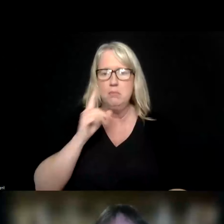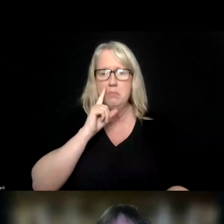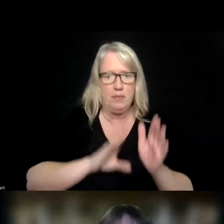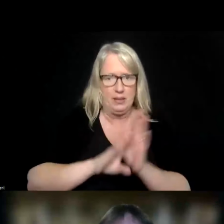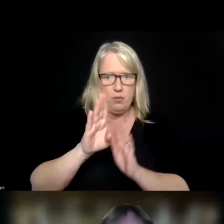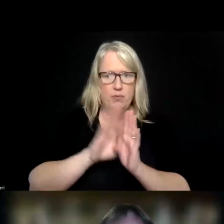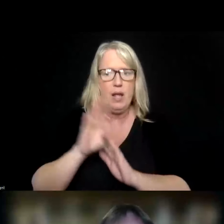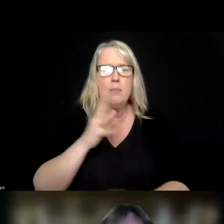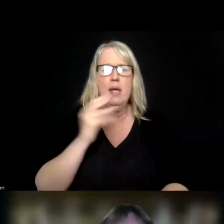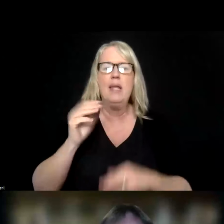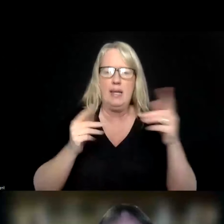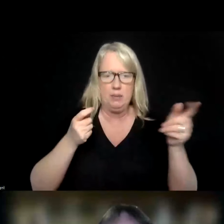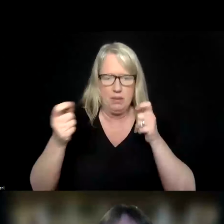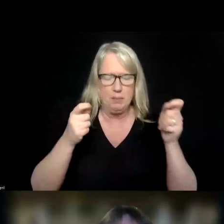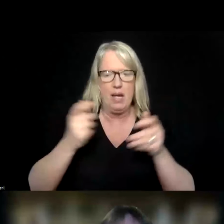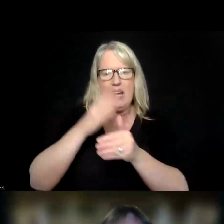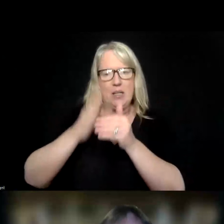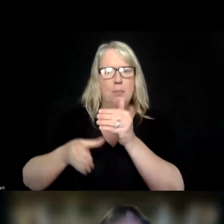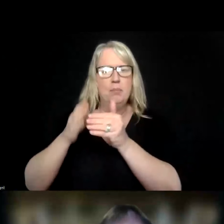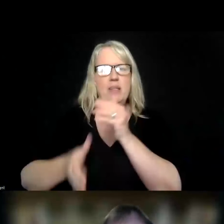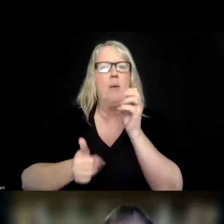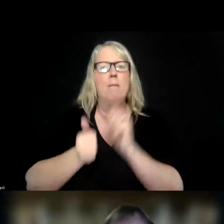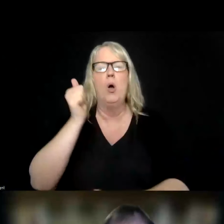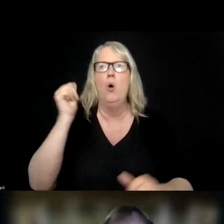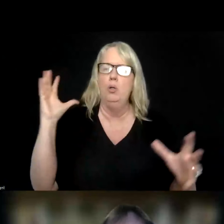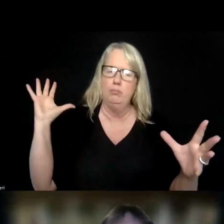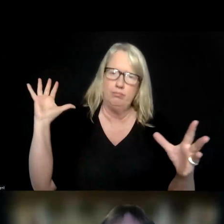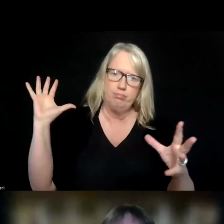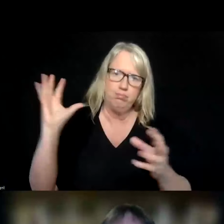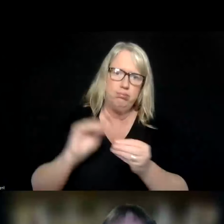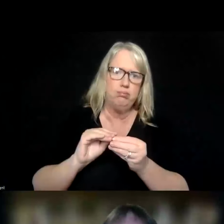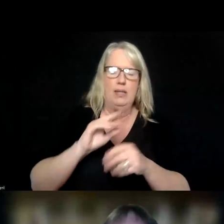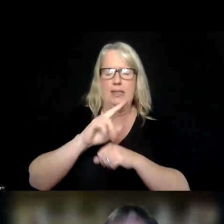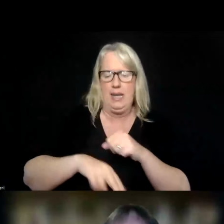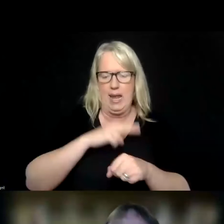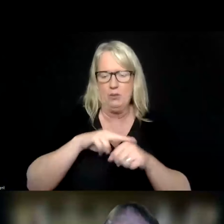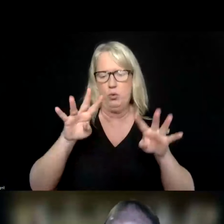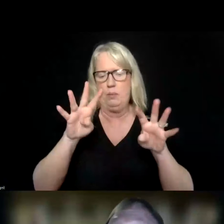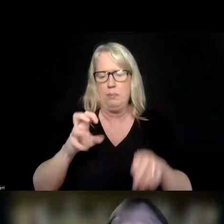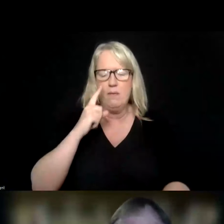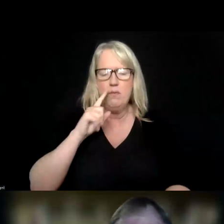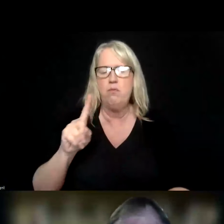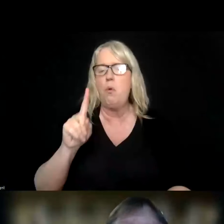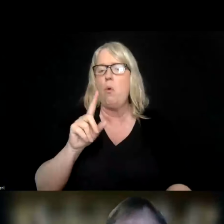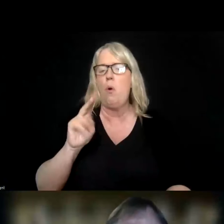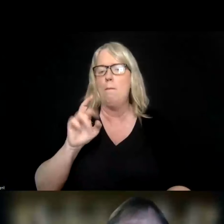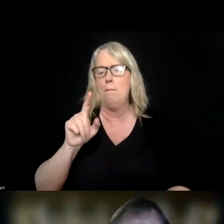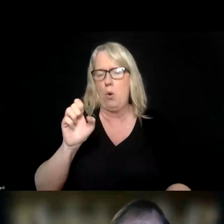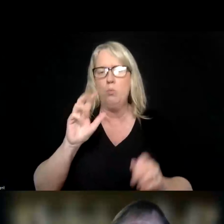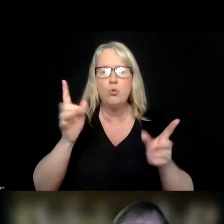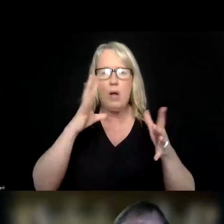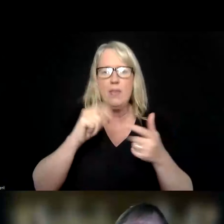developed and administered and completed the most comprehensive national survey of mobile crisis that we're aware of to